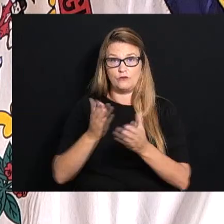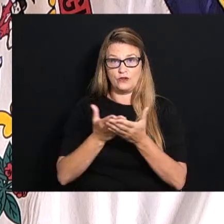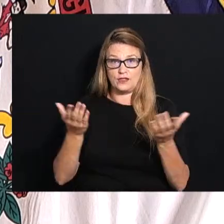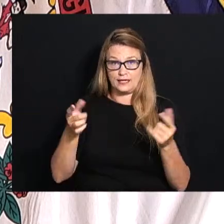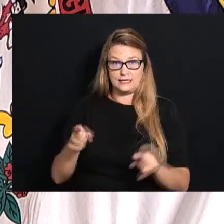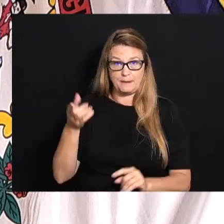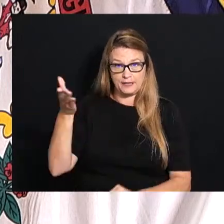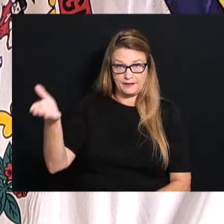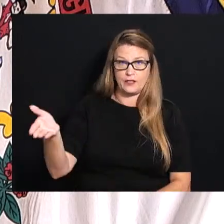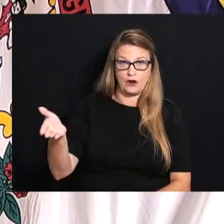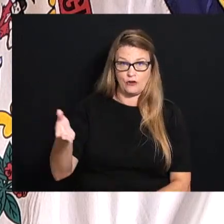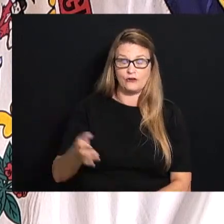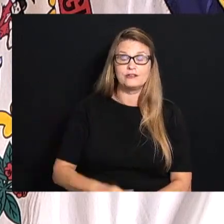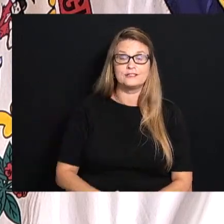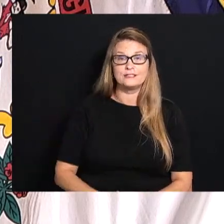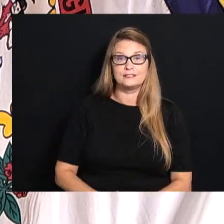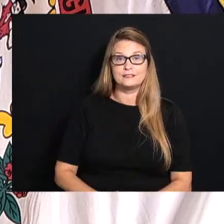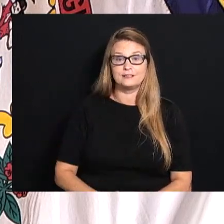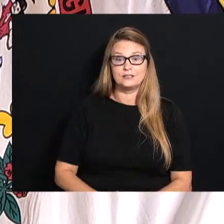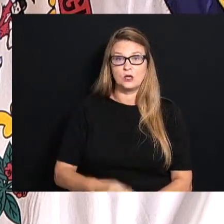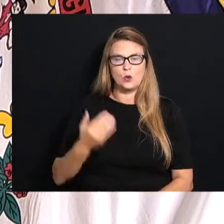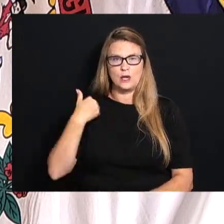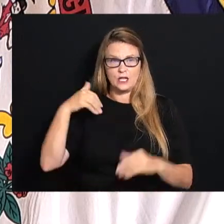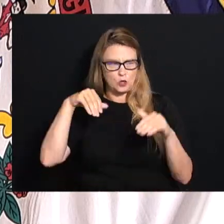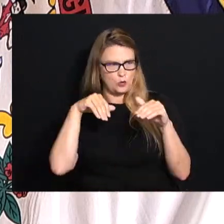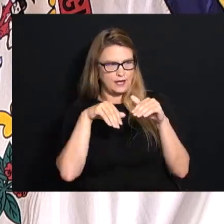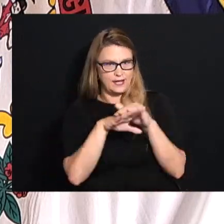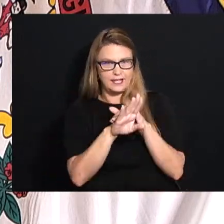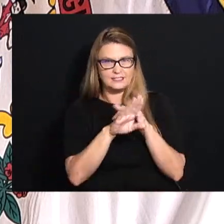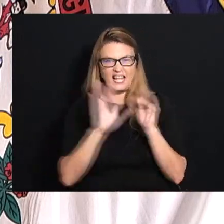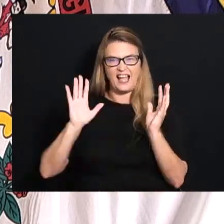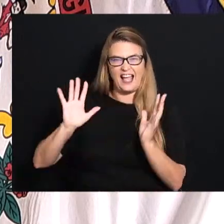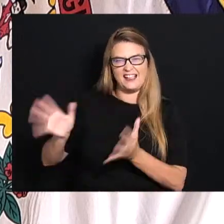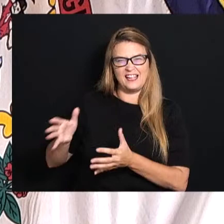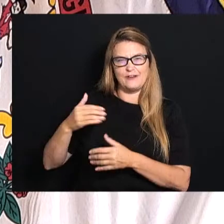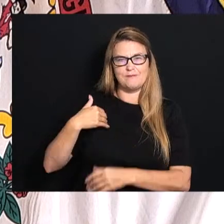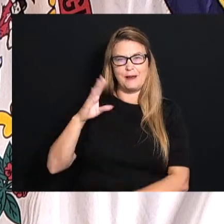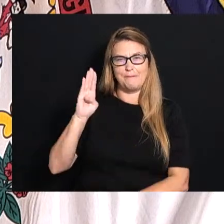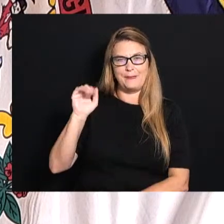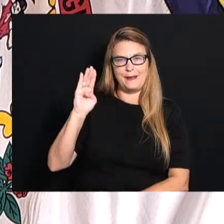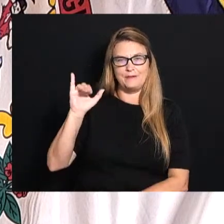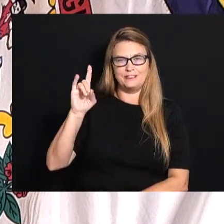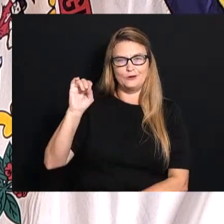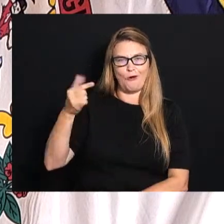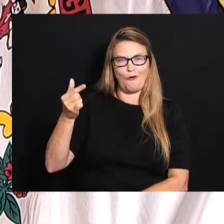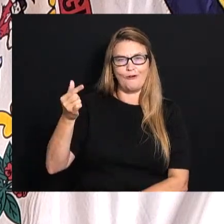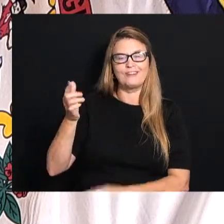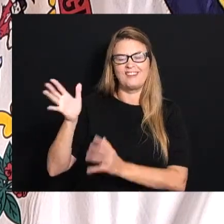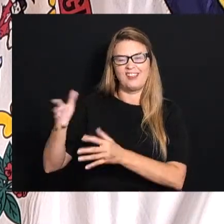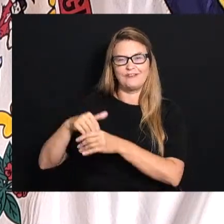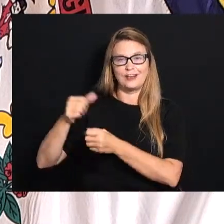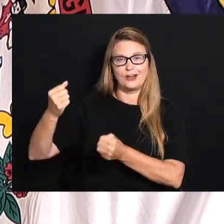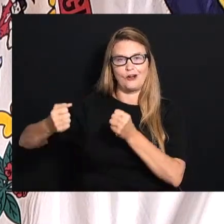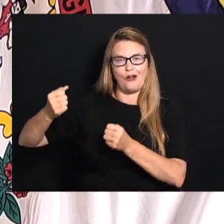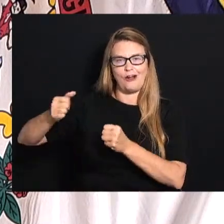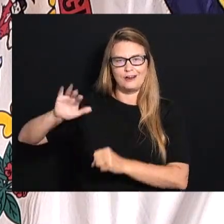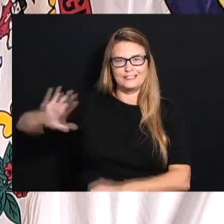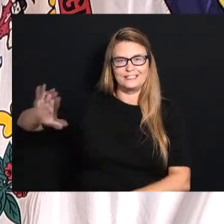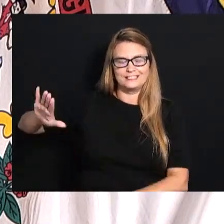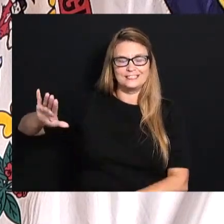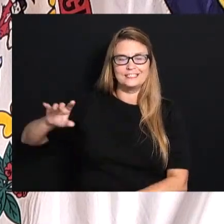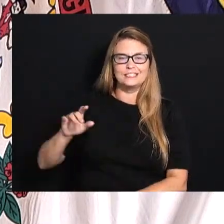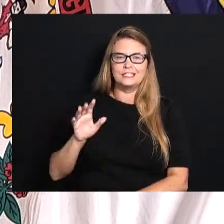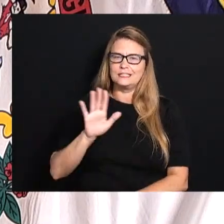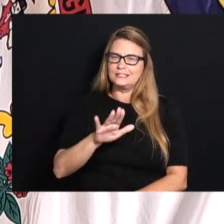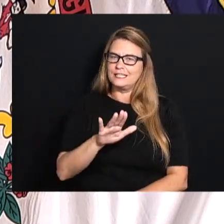And actually, when I went inside, I left Baby Dog in the car, and I told him, I told everybody, I